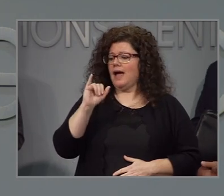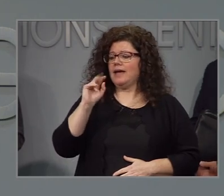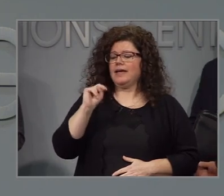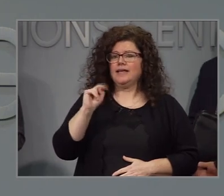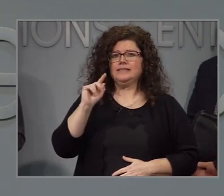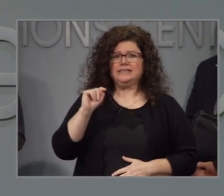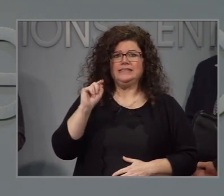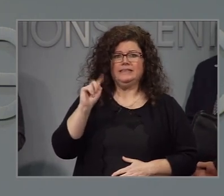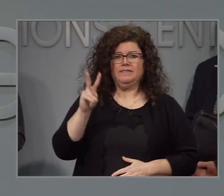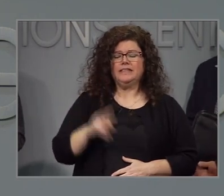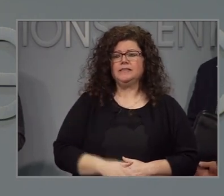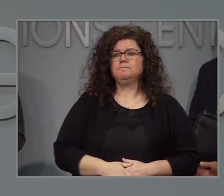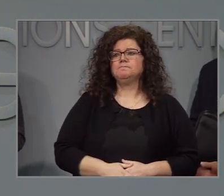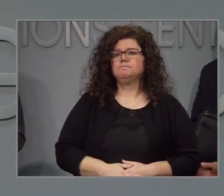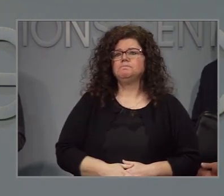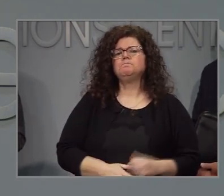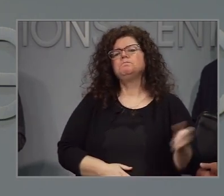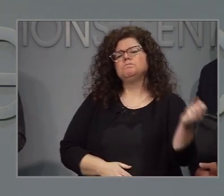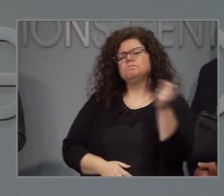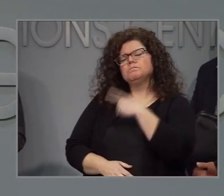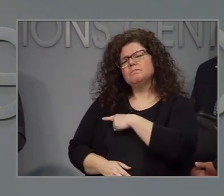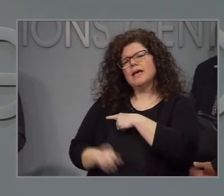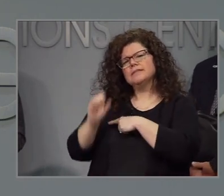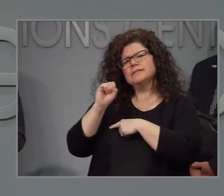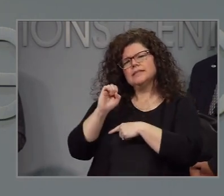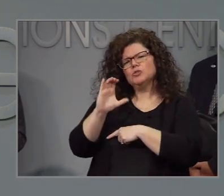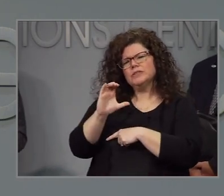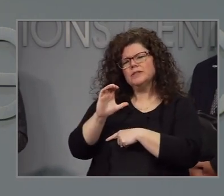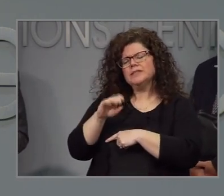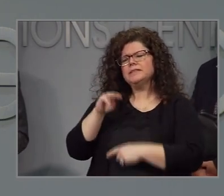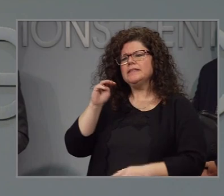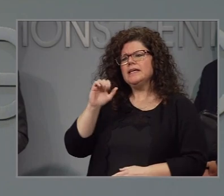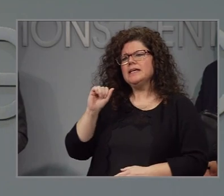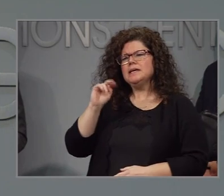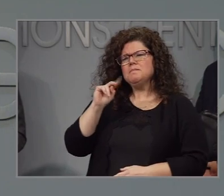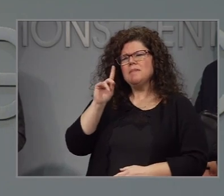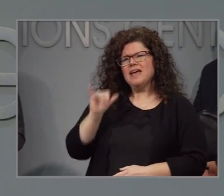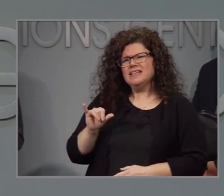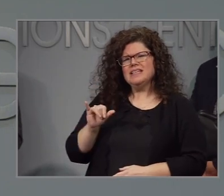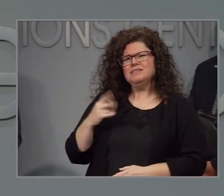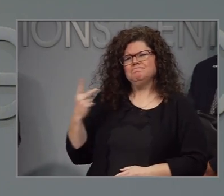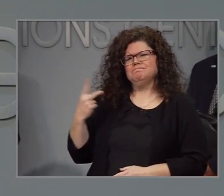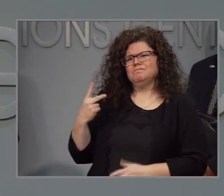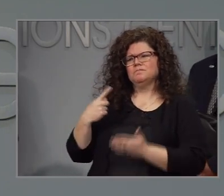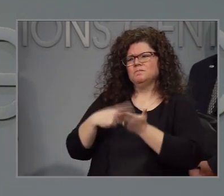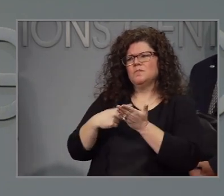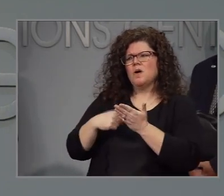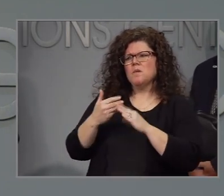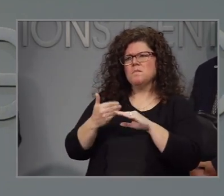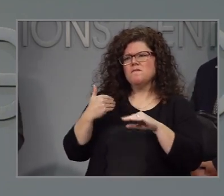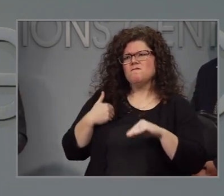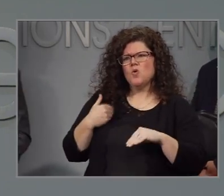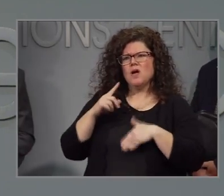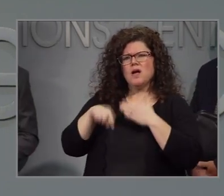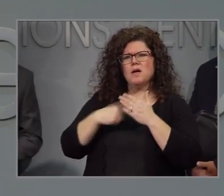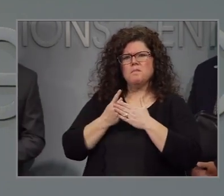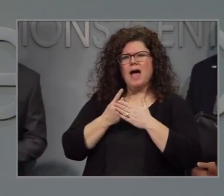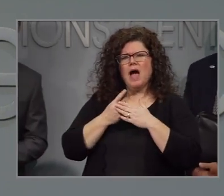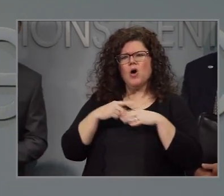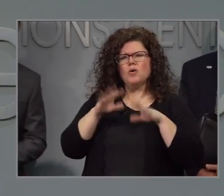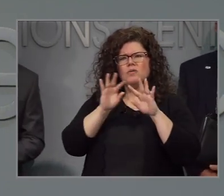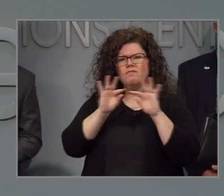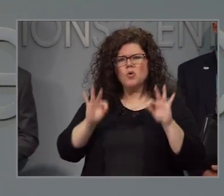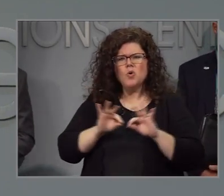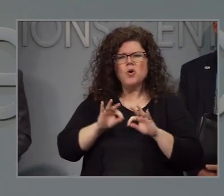Yes, hi. I have a question for the Secretary. Mandy, I talked to some tanning salons and other